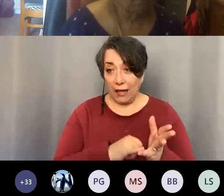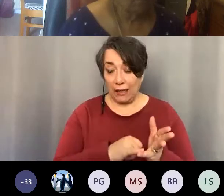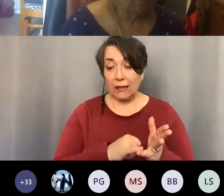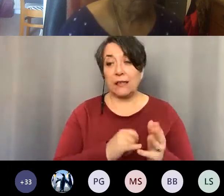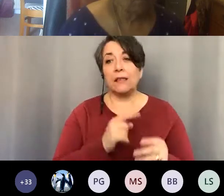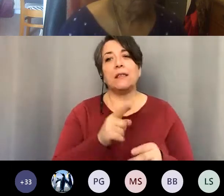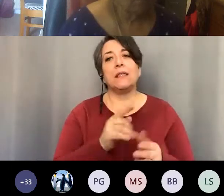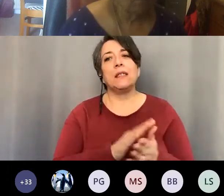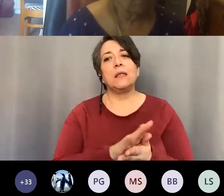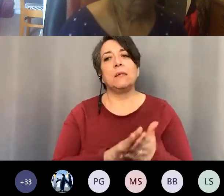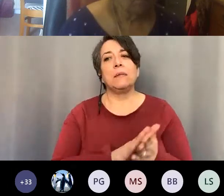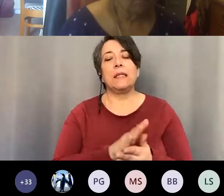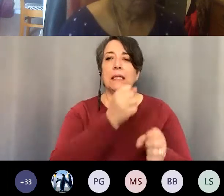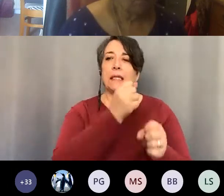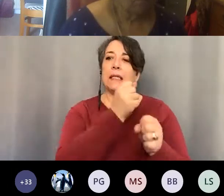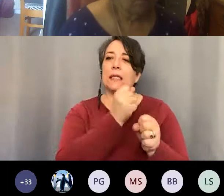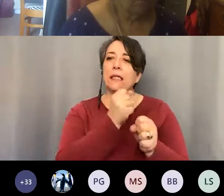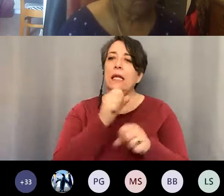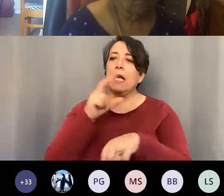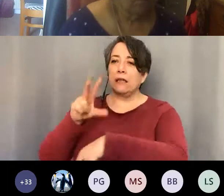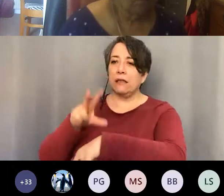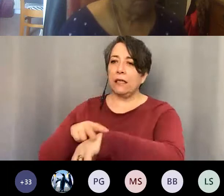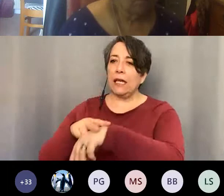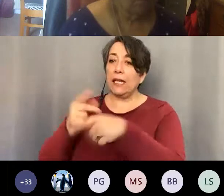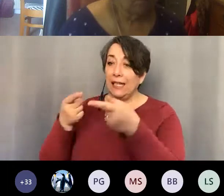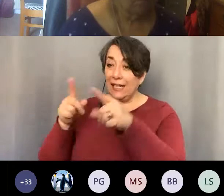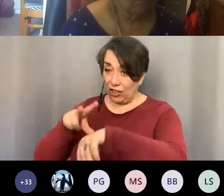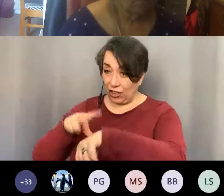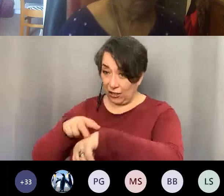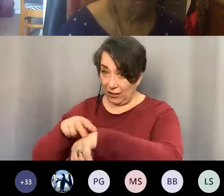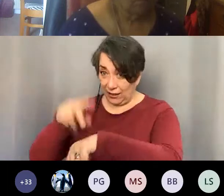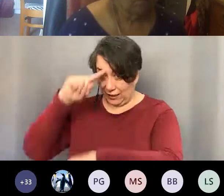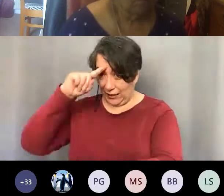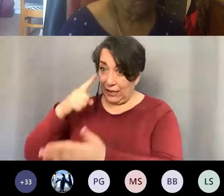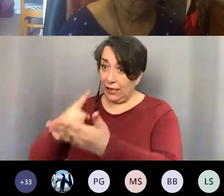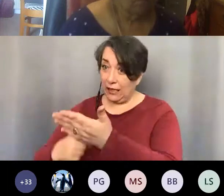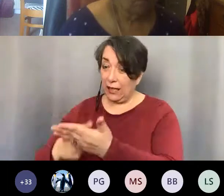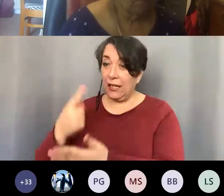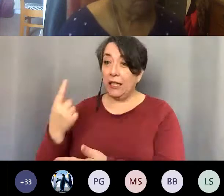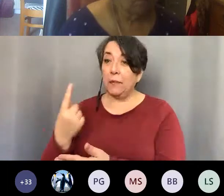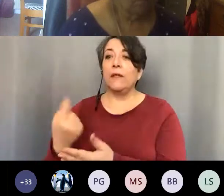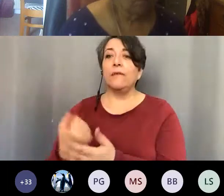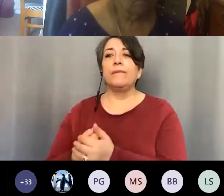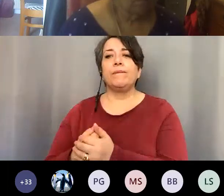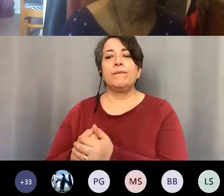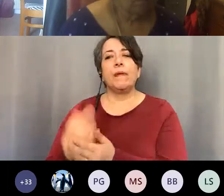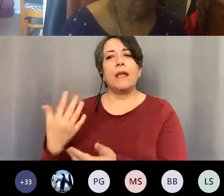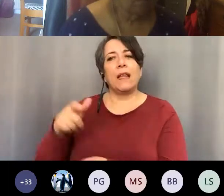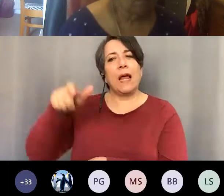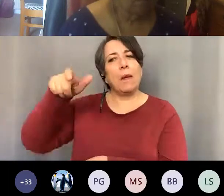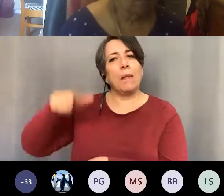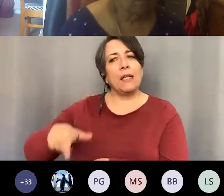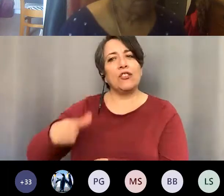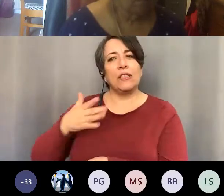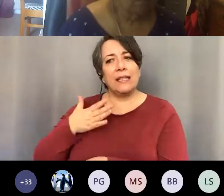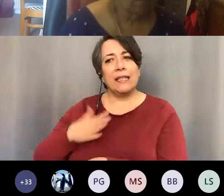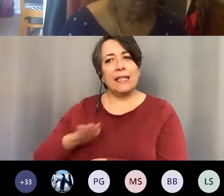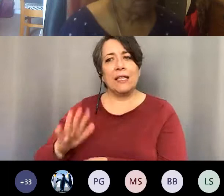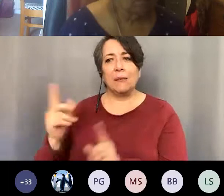make a decision about the referral in and make a clinical decision, does that patient need to be seen right now? Could they